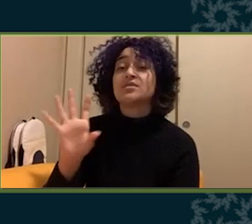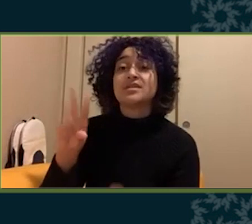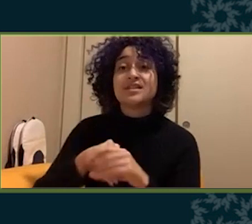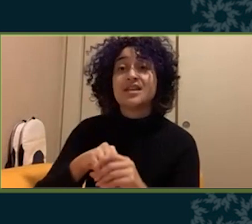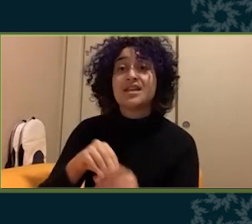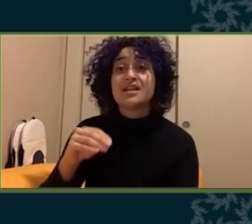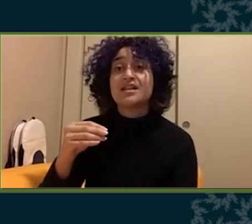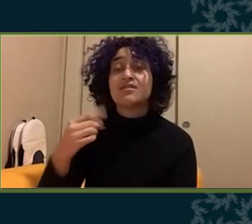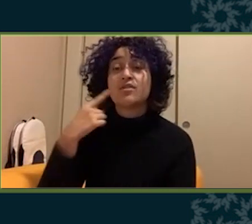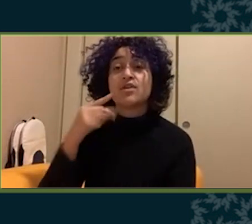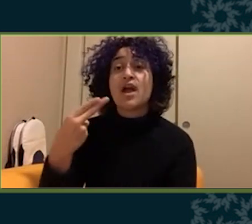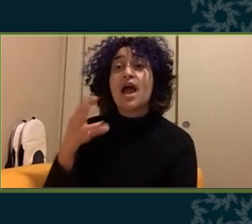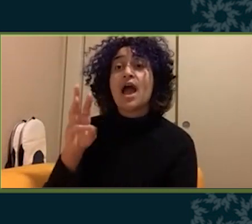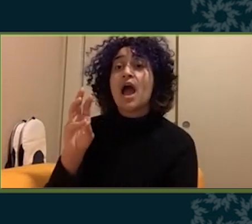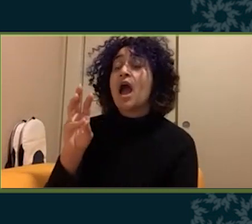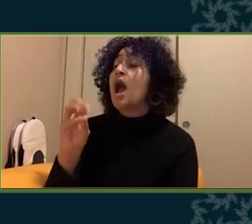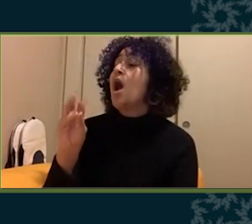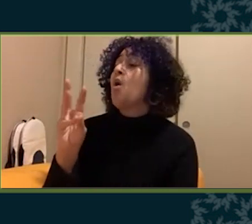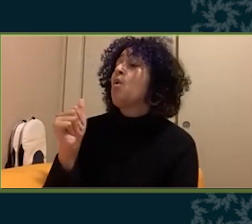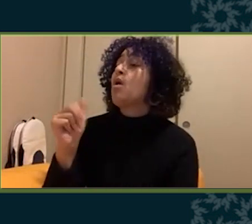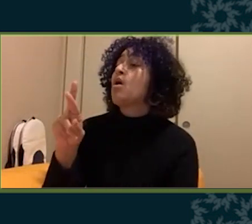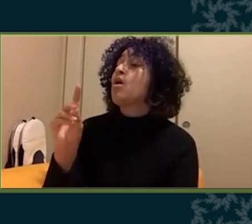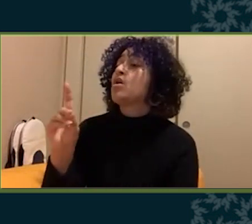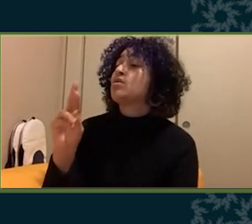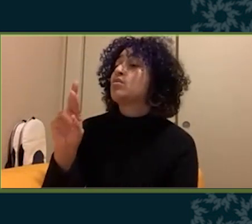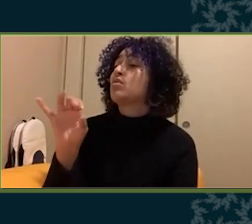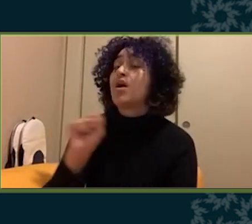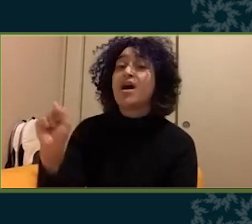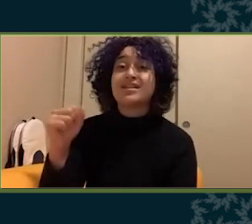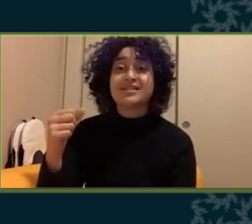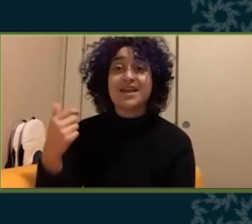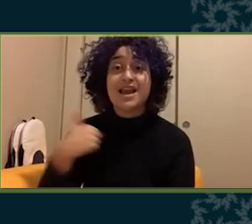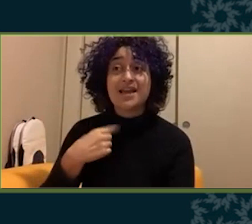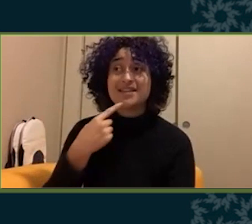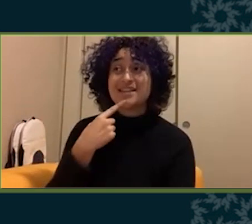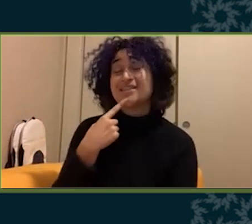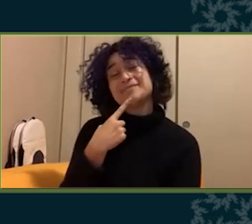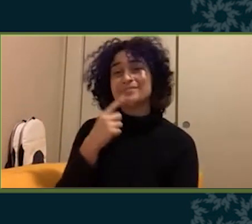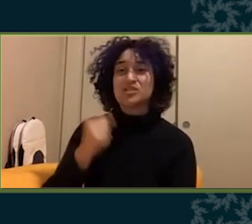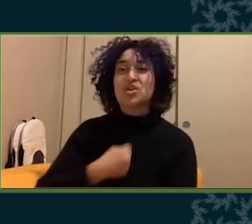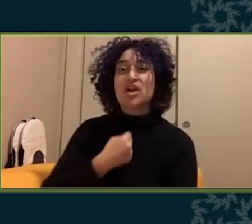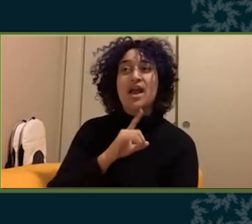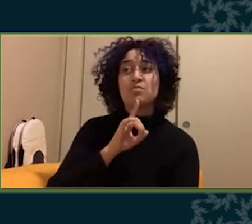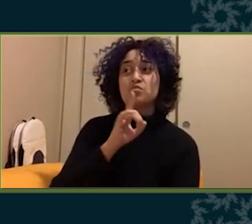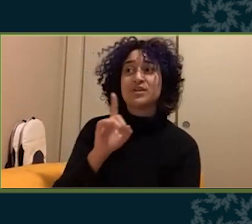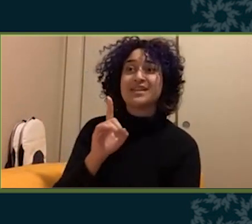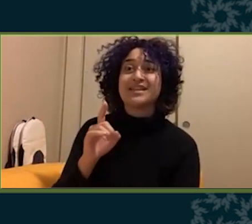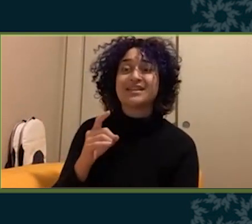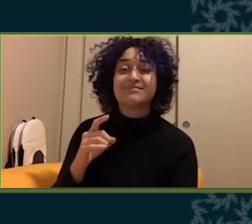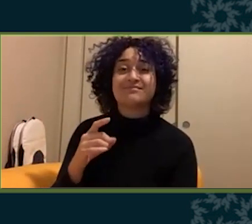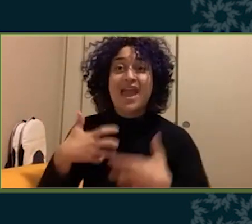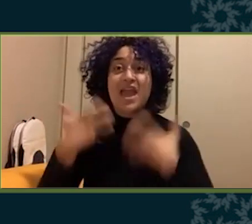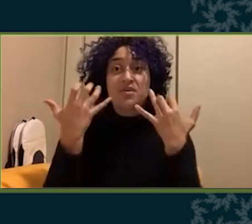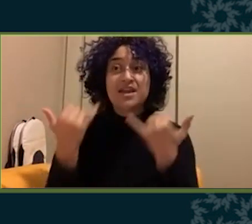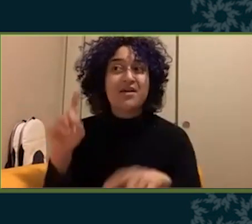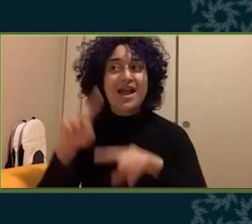Ross, the founder, really wanted me to go work with clients. And I was like, I am too angry for you to go put me in front of a room of white people. I am